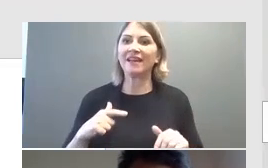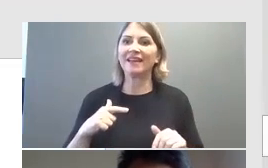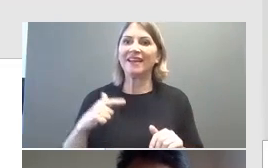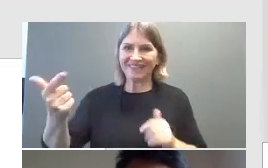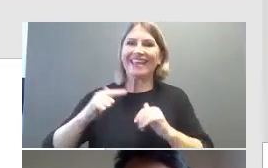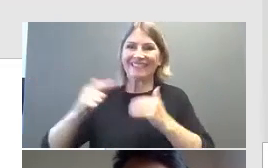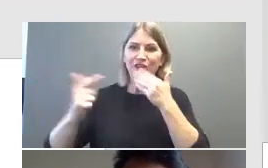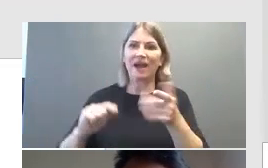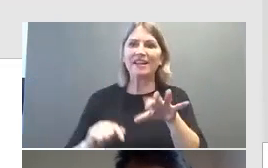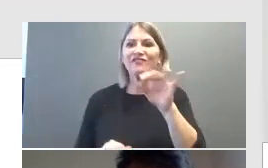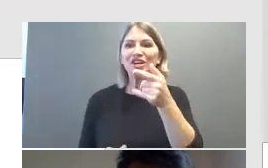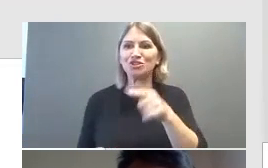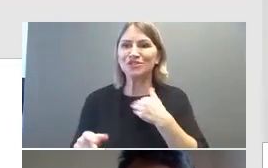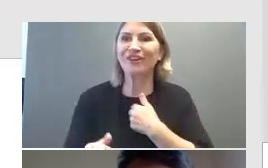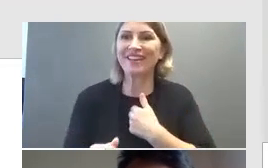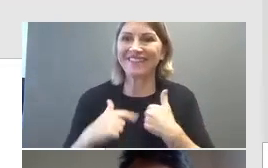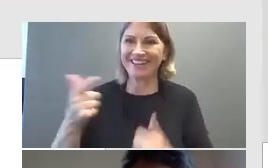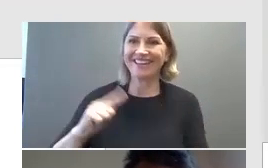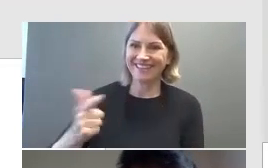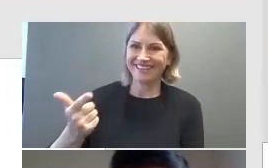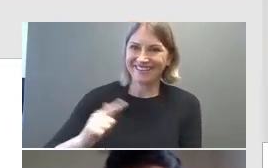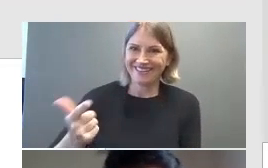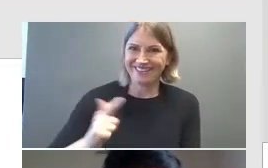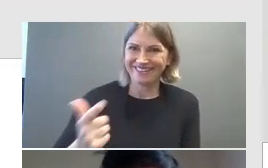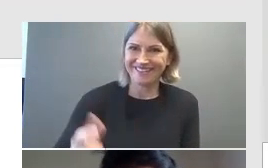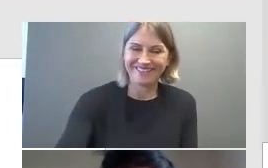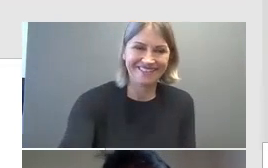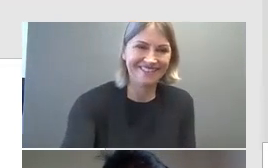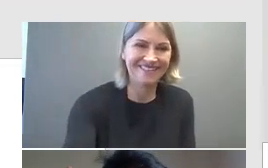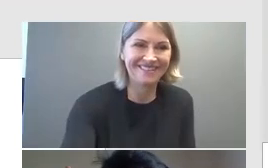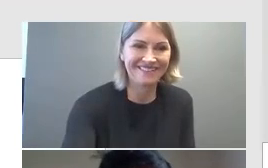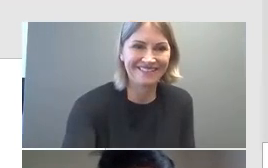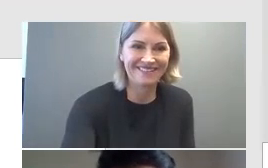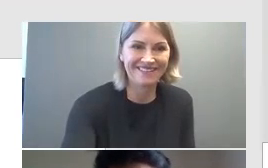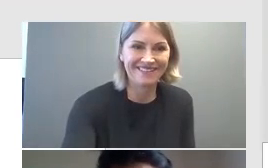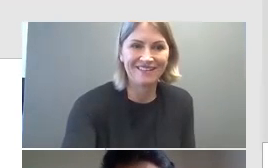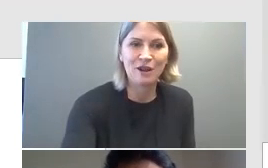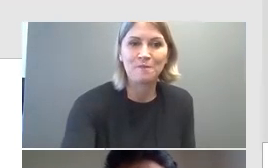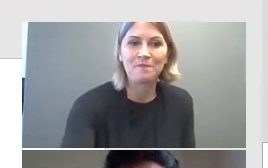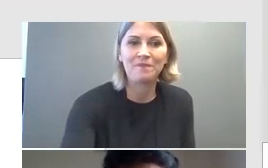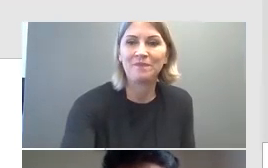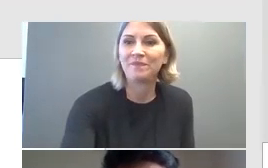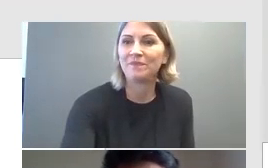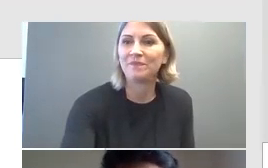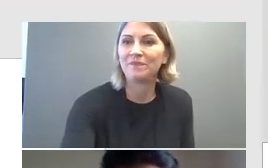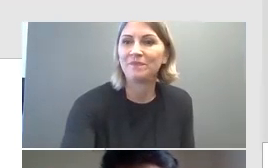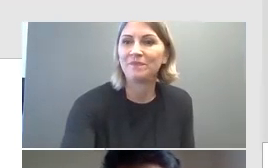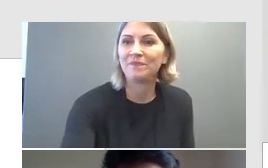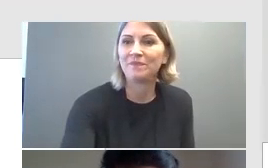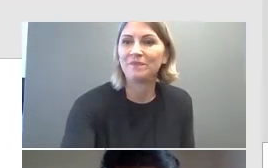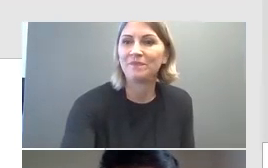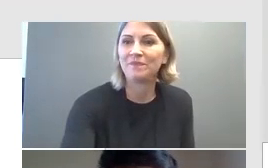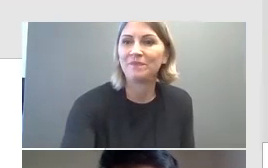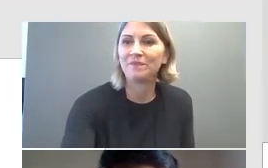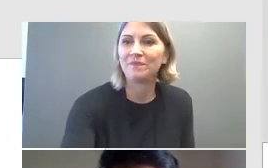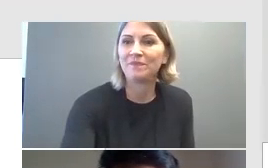J. And then we have C. But now when we have C, we see that there is a back edge that J is now connected